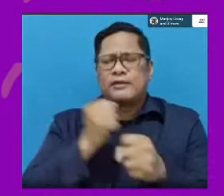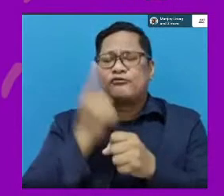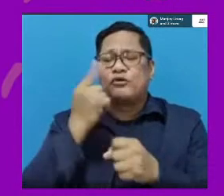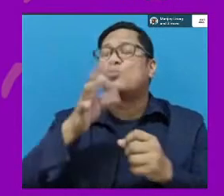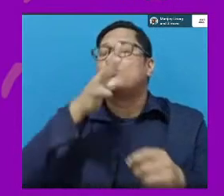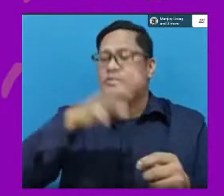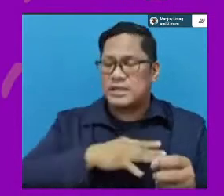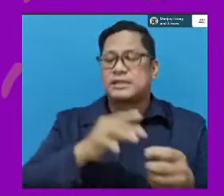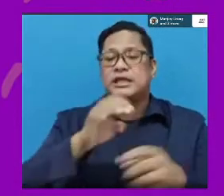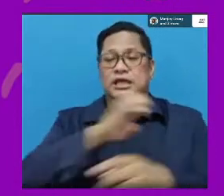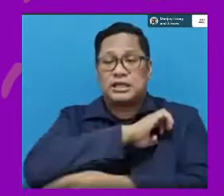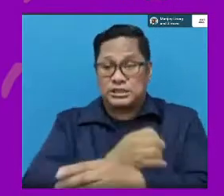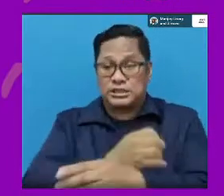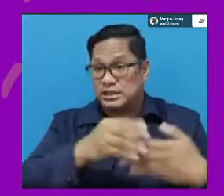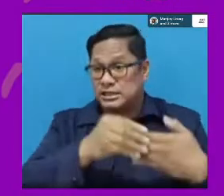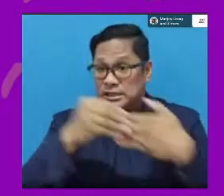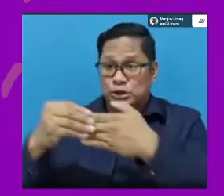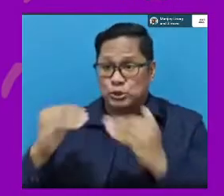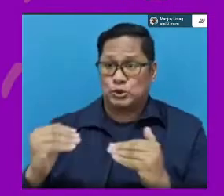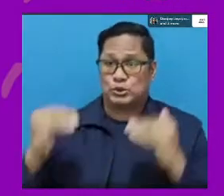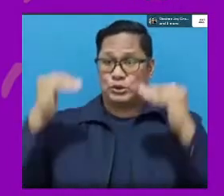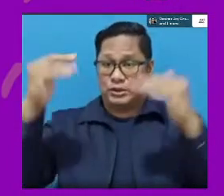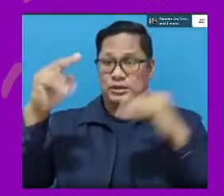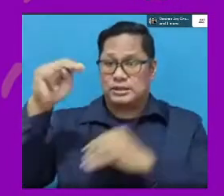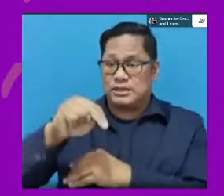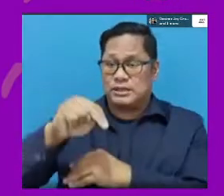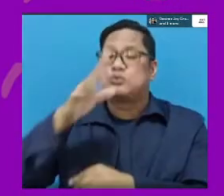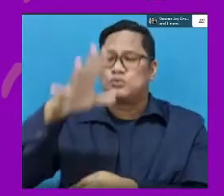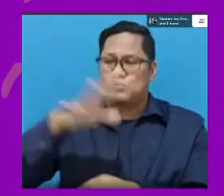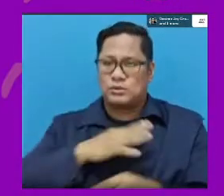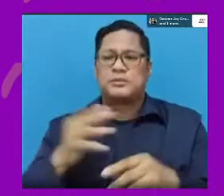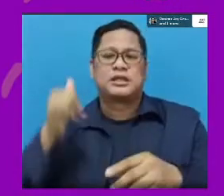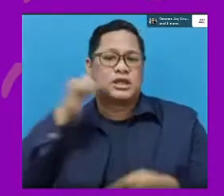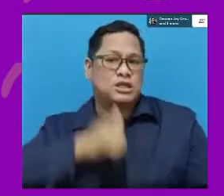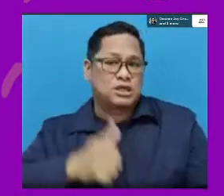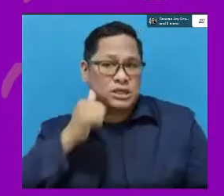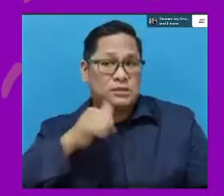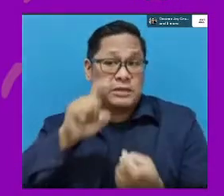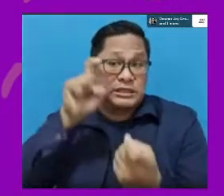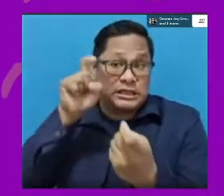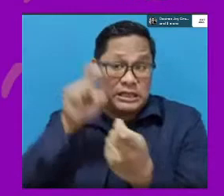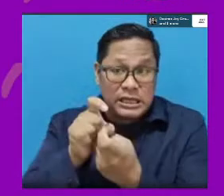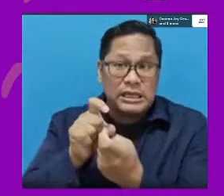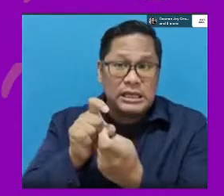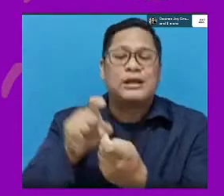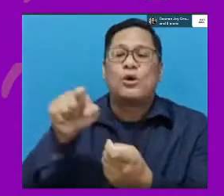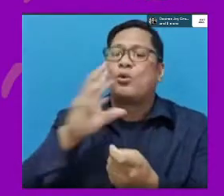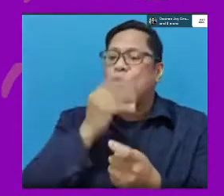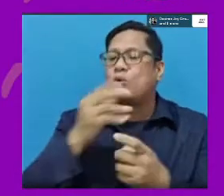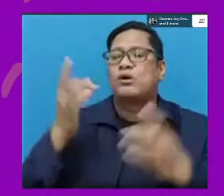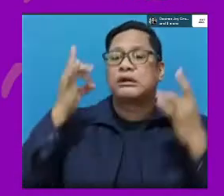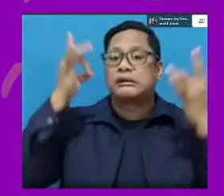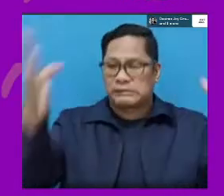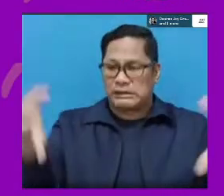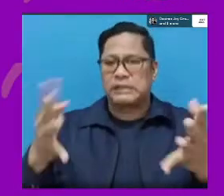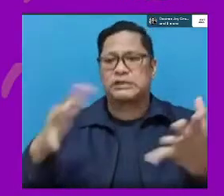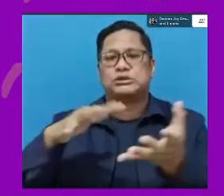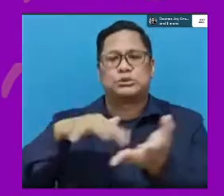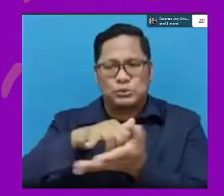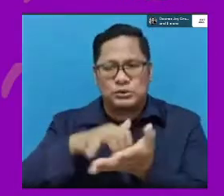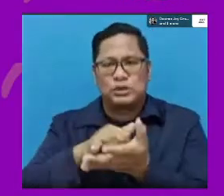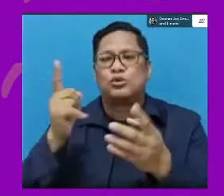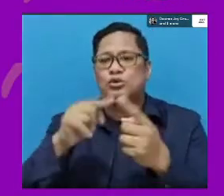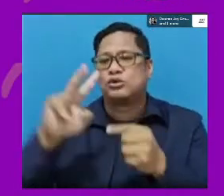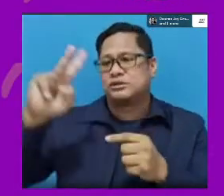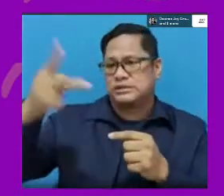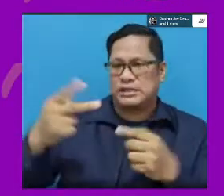and leadership to elevate the need of women and girls, particularly those most at risk and vulnerable to the secondary effects